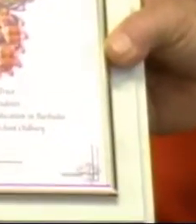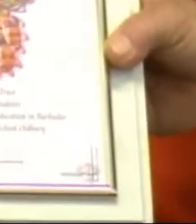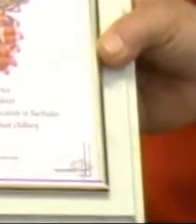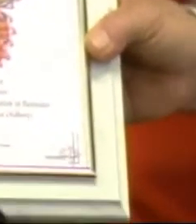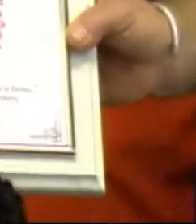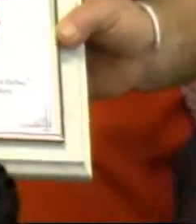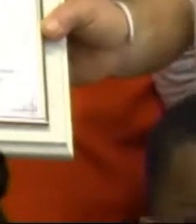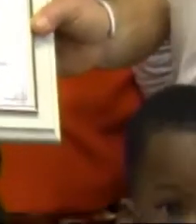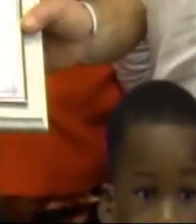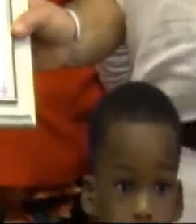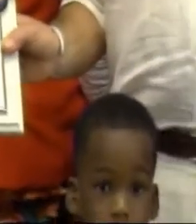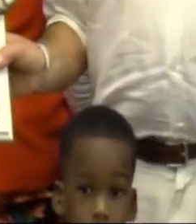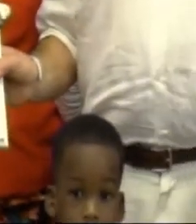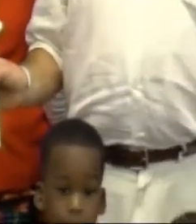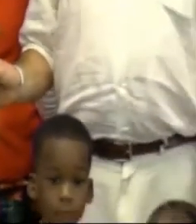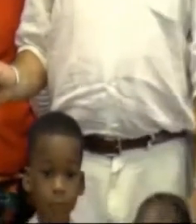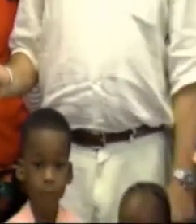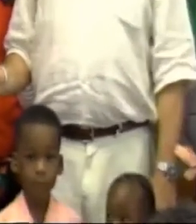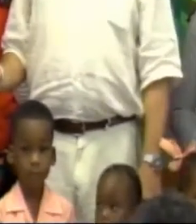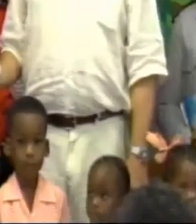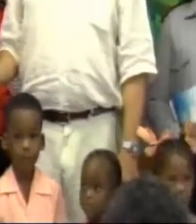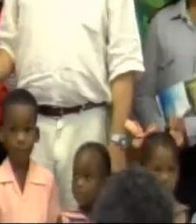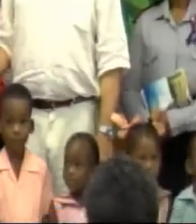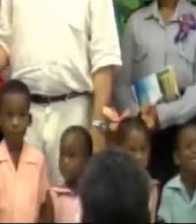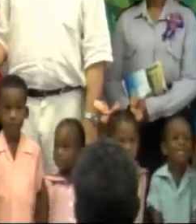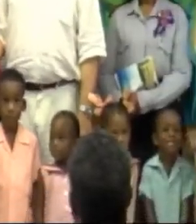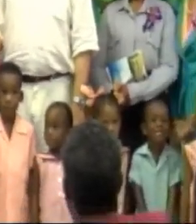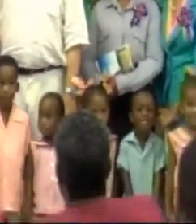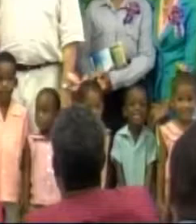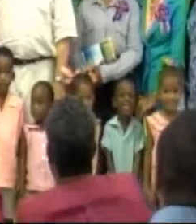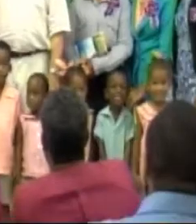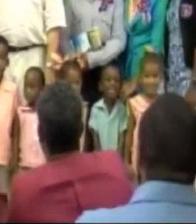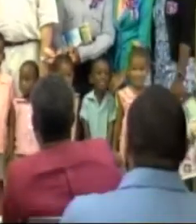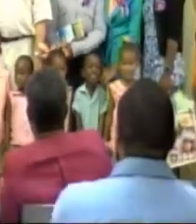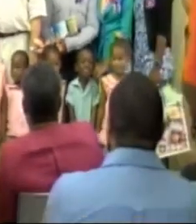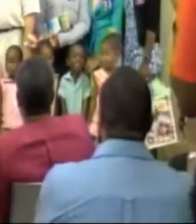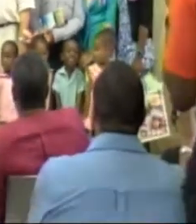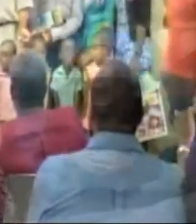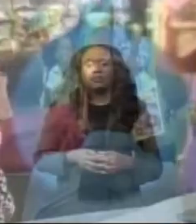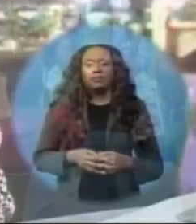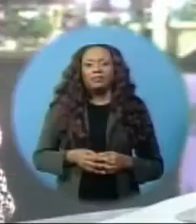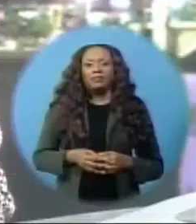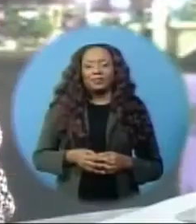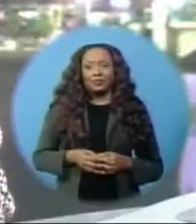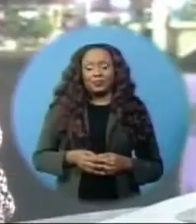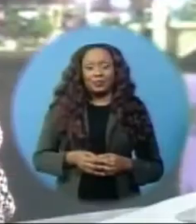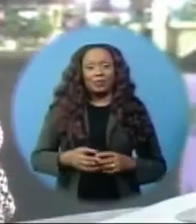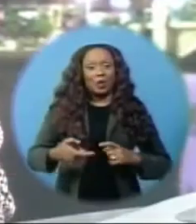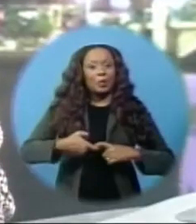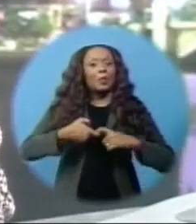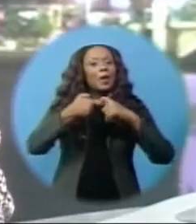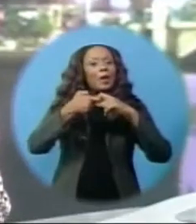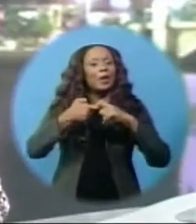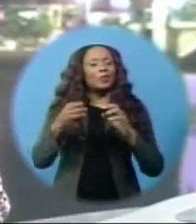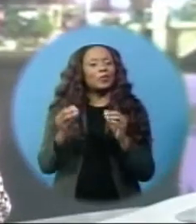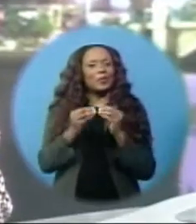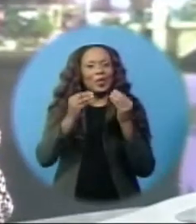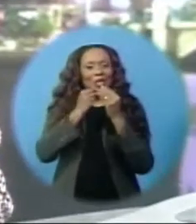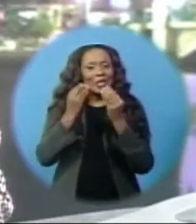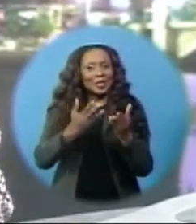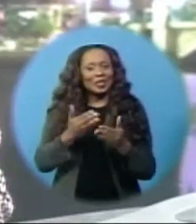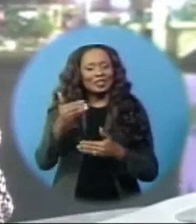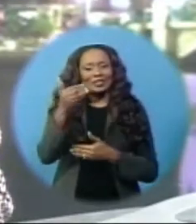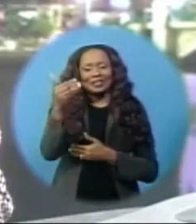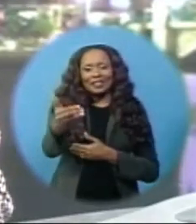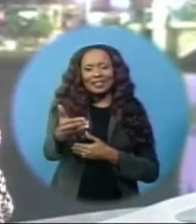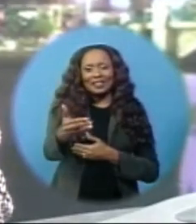18 children reach the age of 3. Sharika Griffith, CBC News. We'll take a break here, but when we come back,